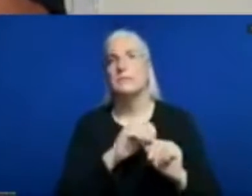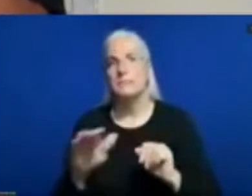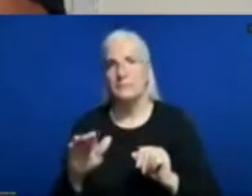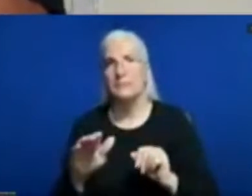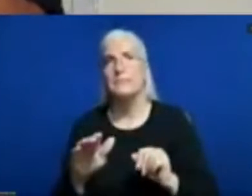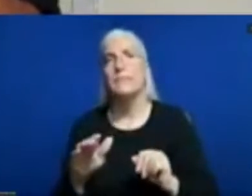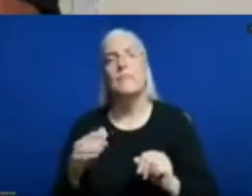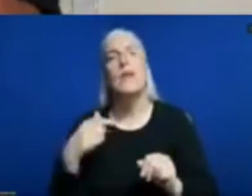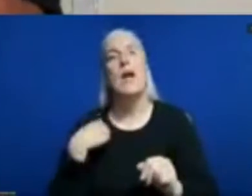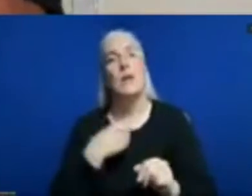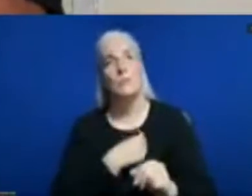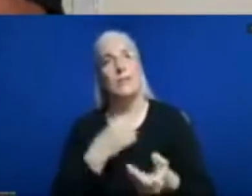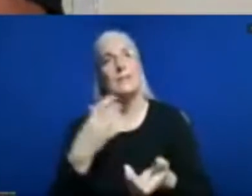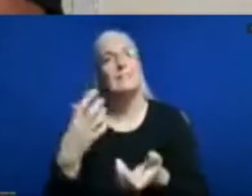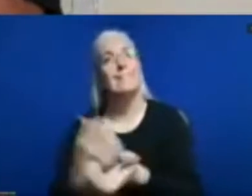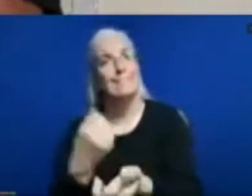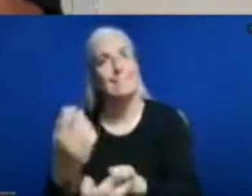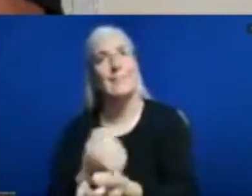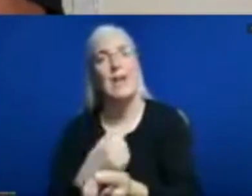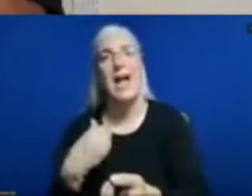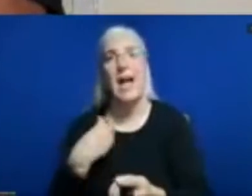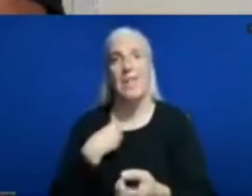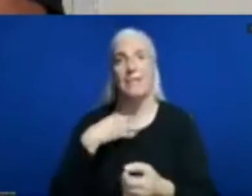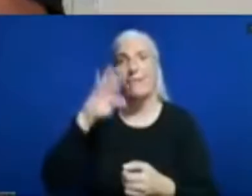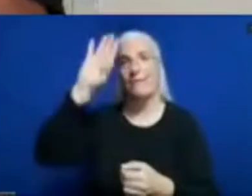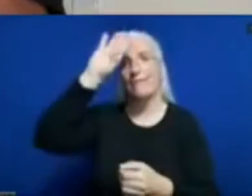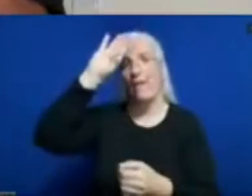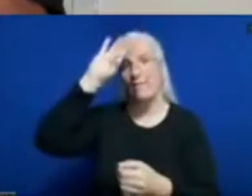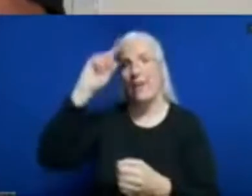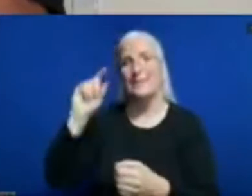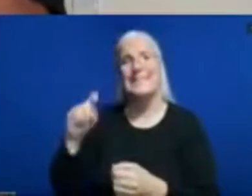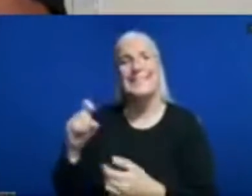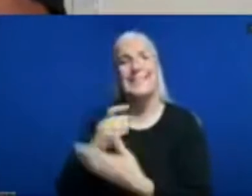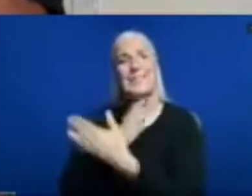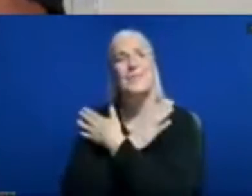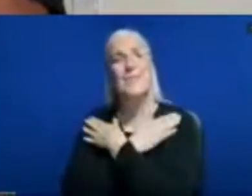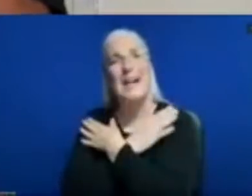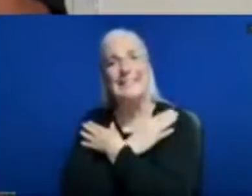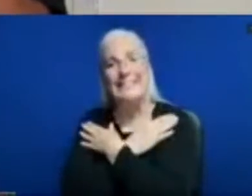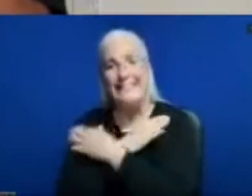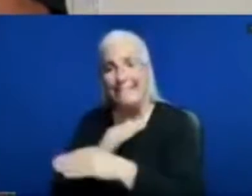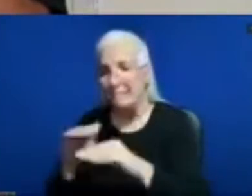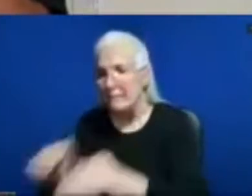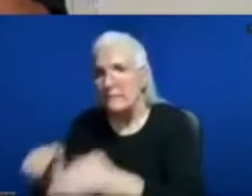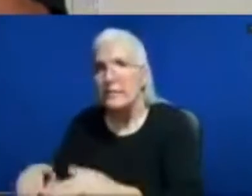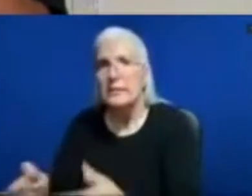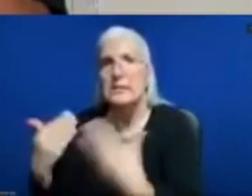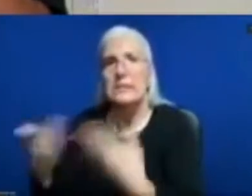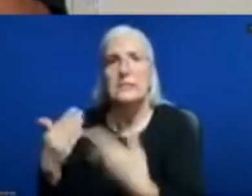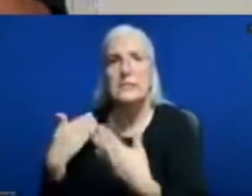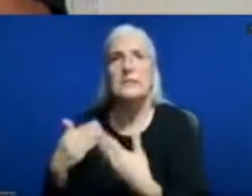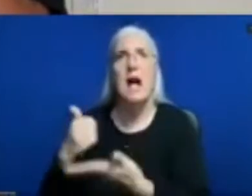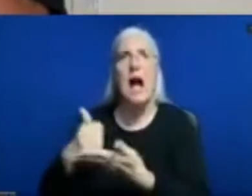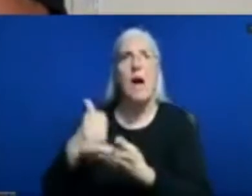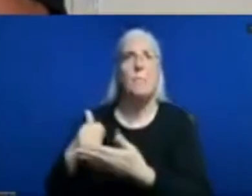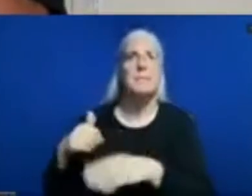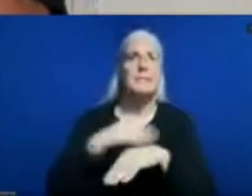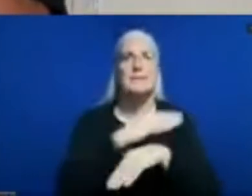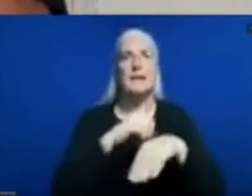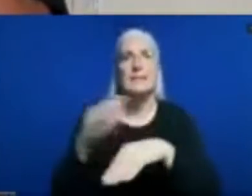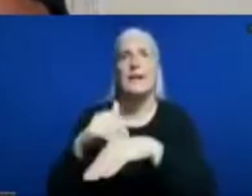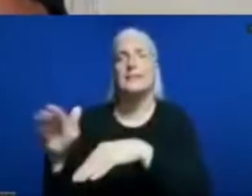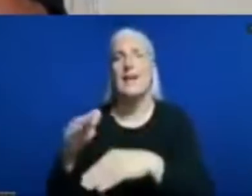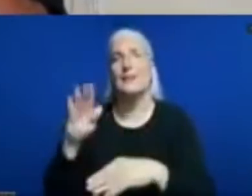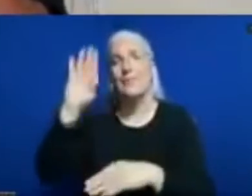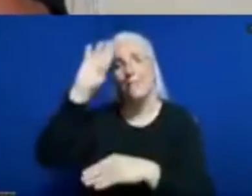them out back to the firefight. So we are having resources that are working 48, almost 36,